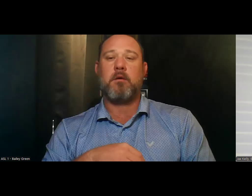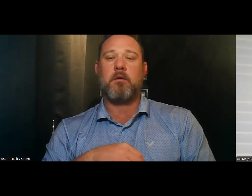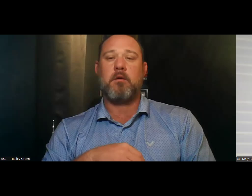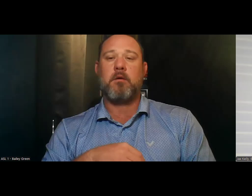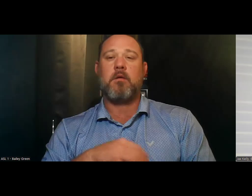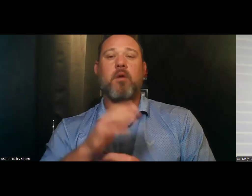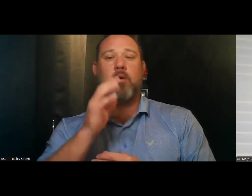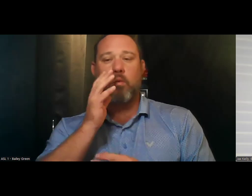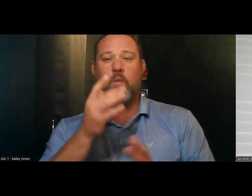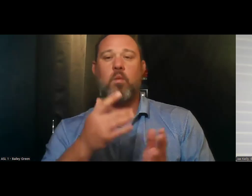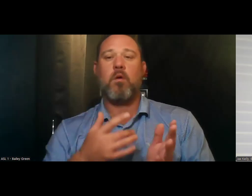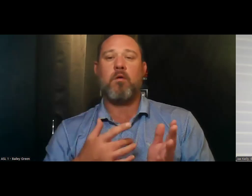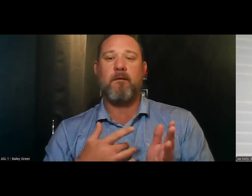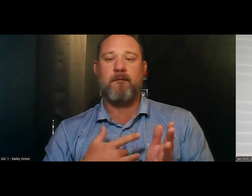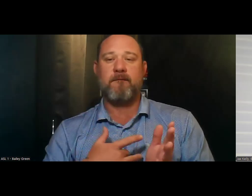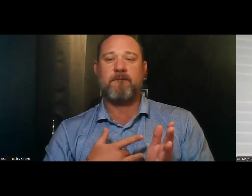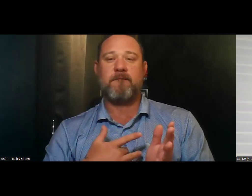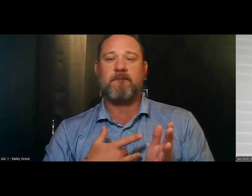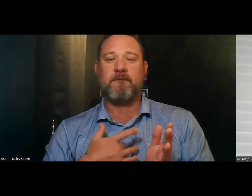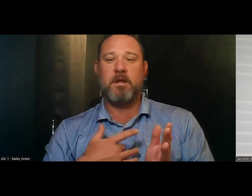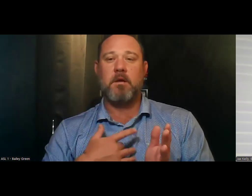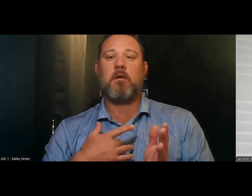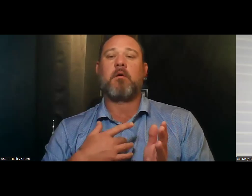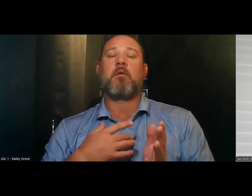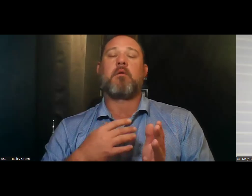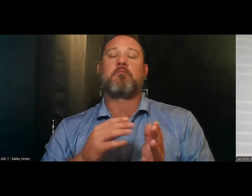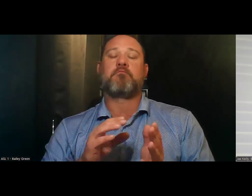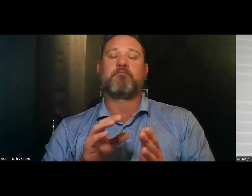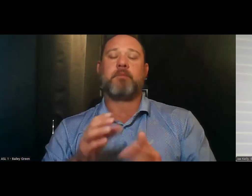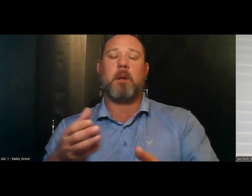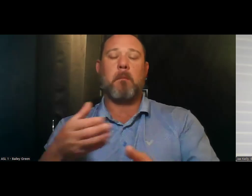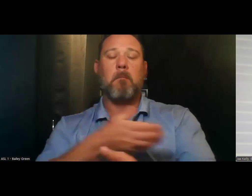that they will feel empowered and